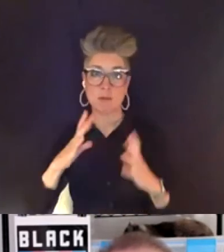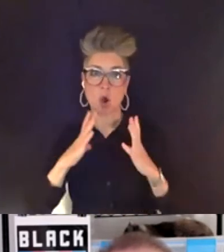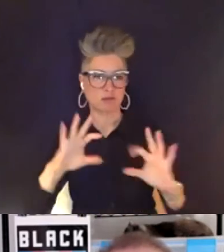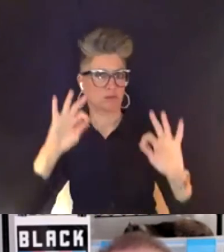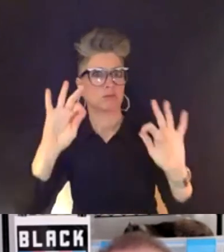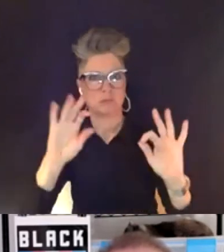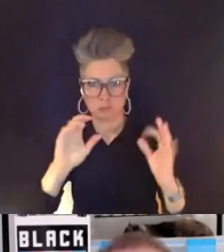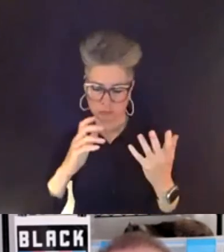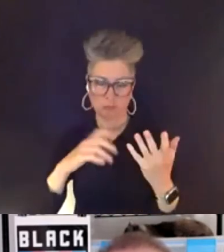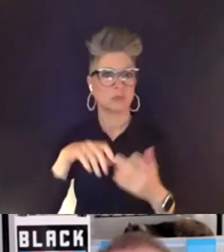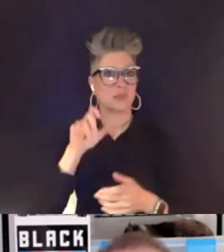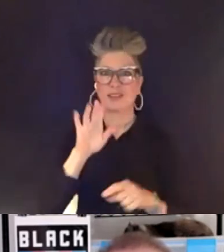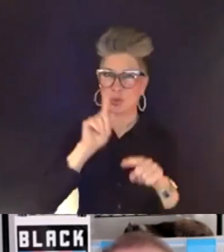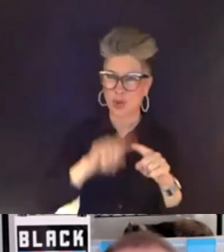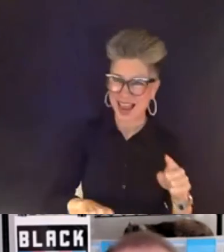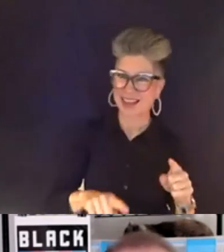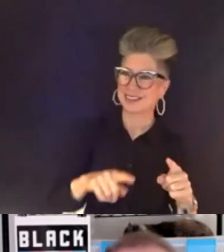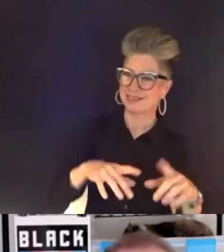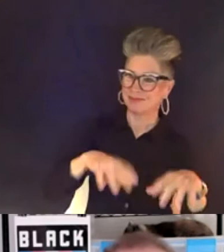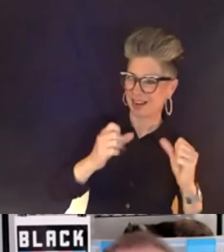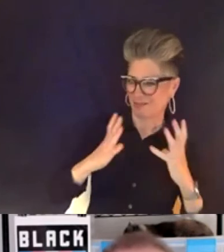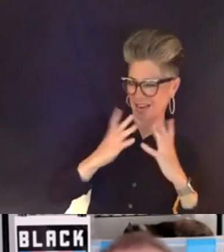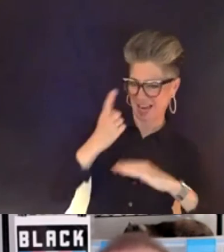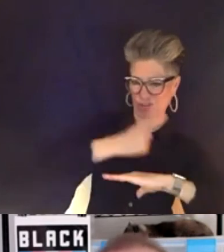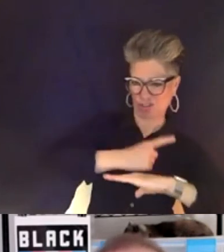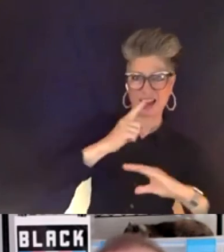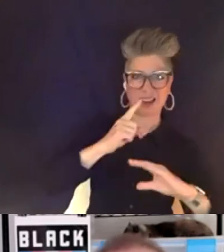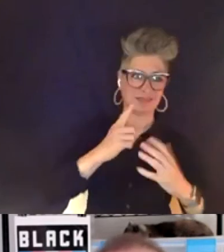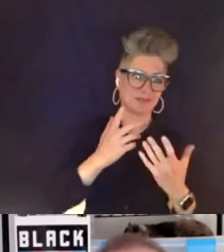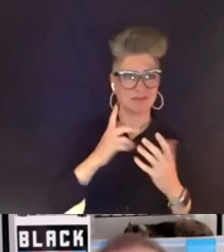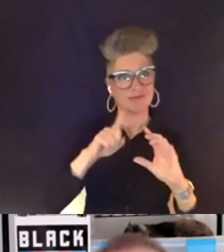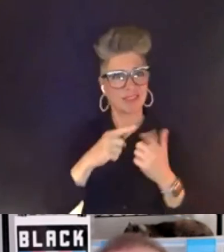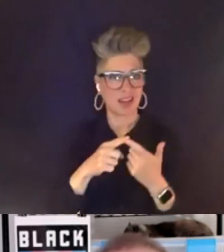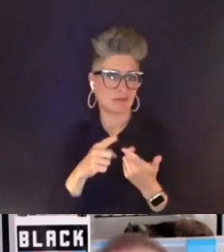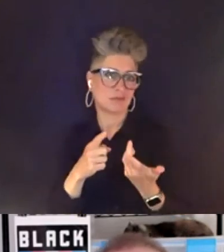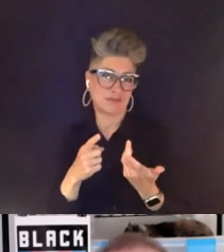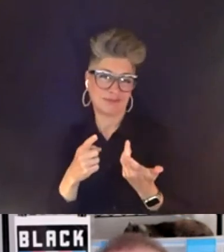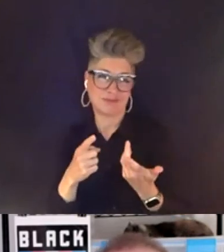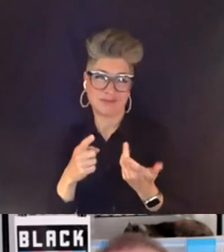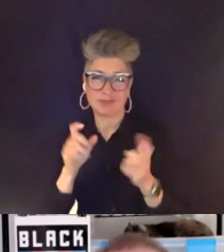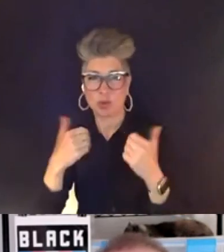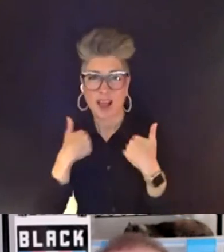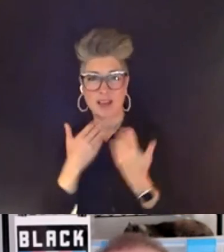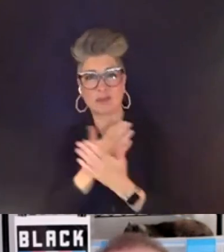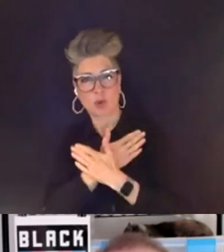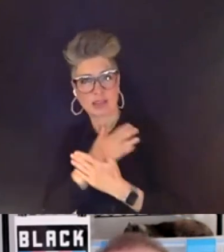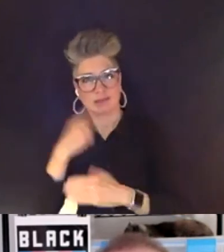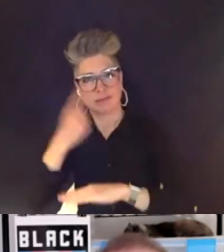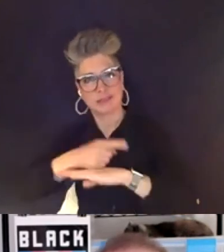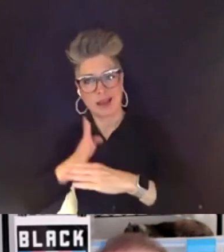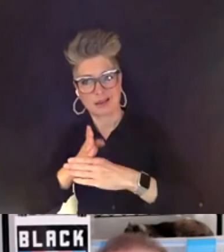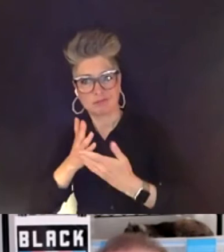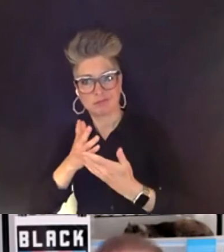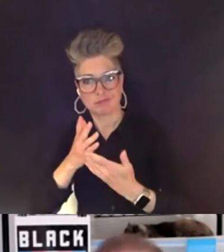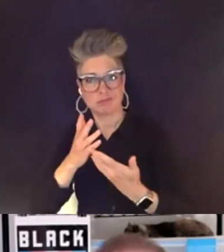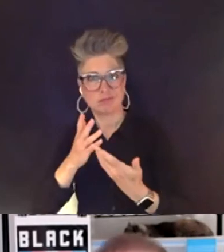then you can at least have some reprieve on a already scheduled day off. But yeah, that's a good question. And